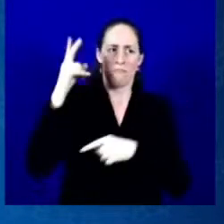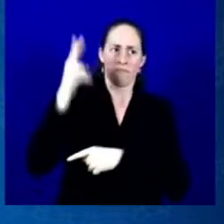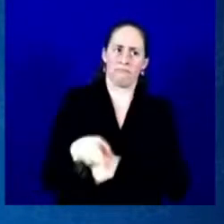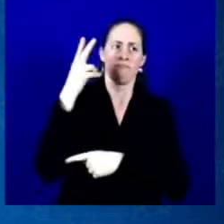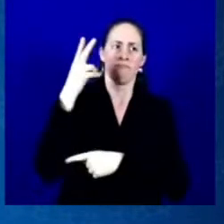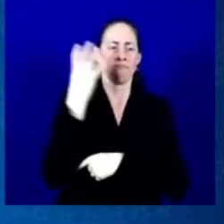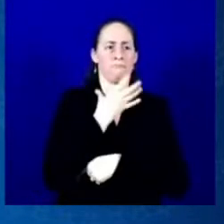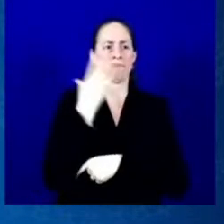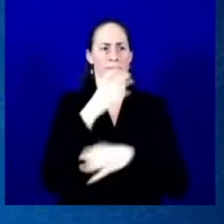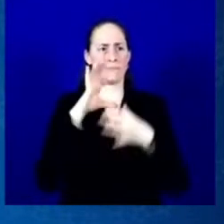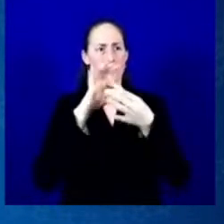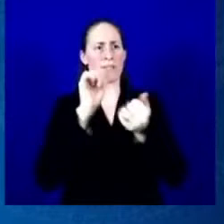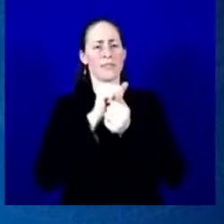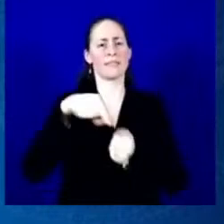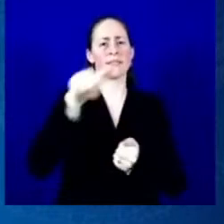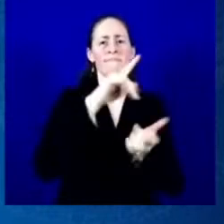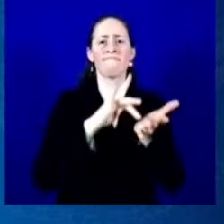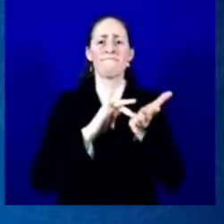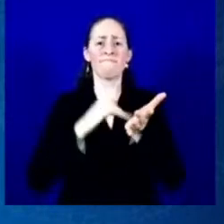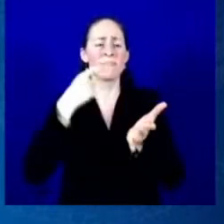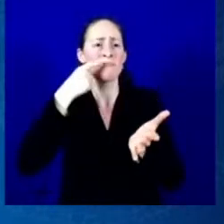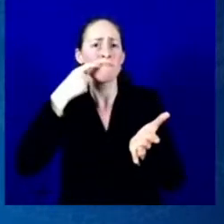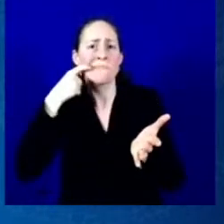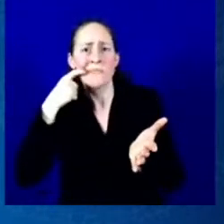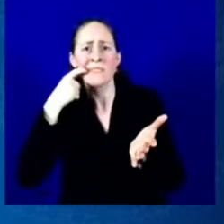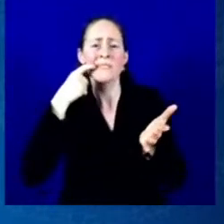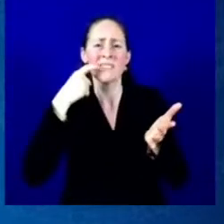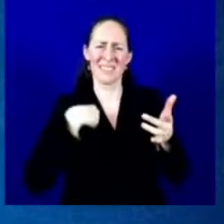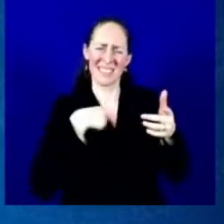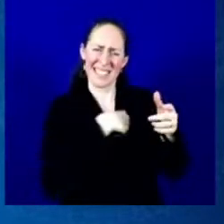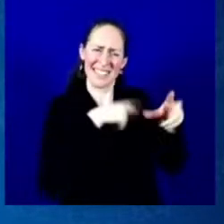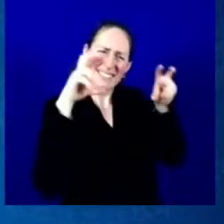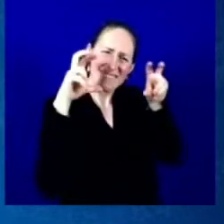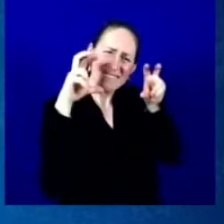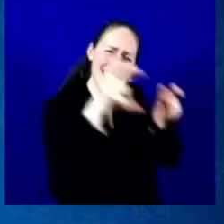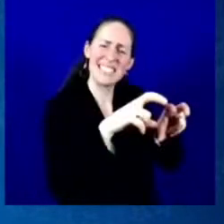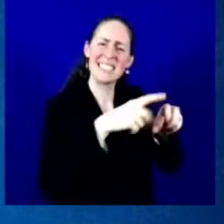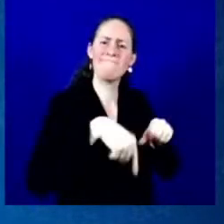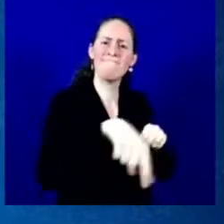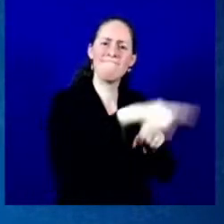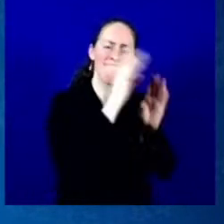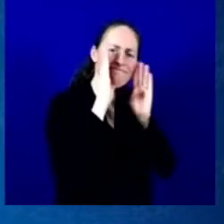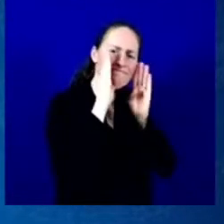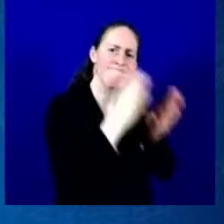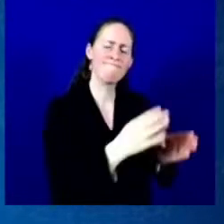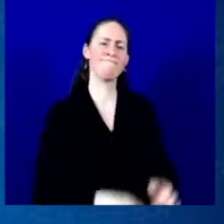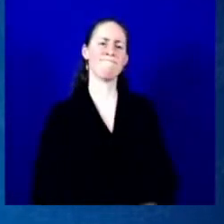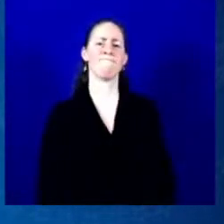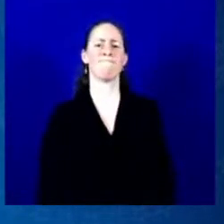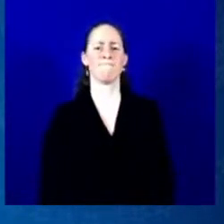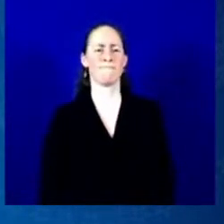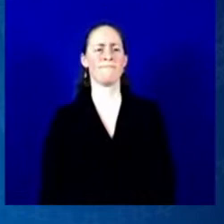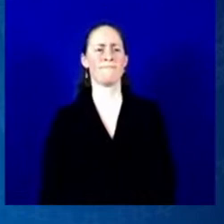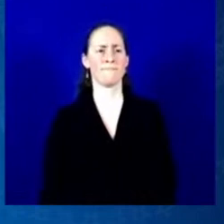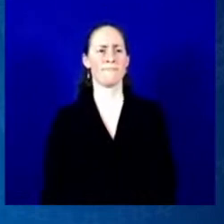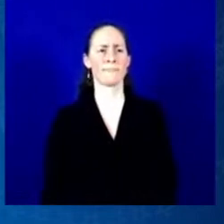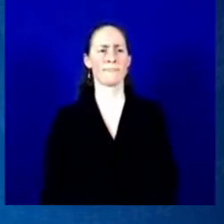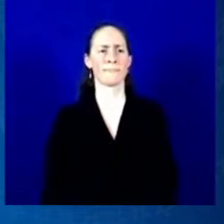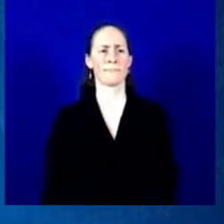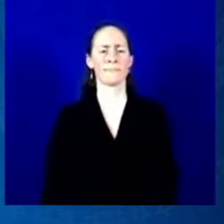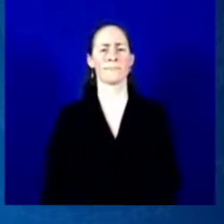importantly, thanks to the American Rescue Plan, we're on track to cut child poverty in America in